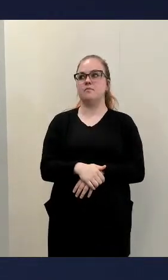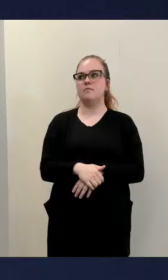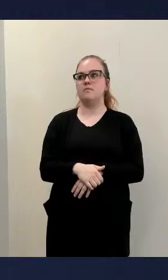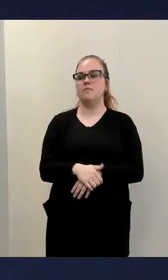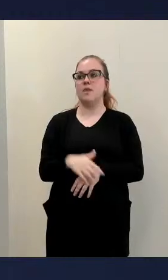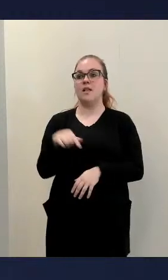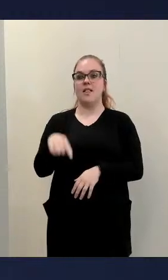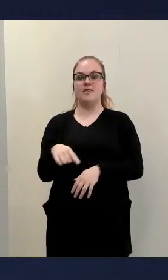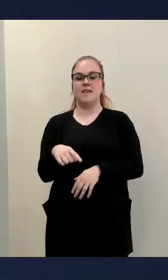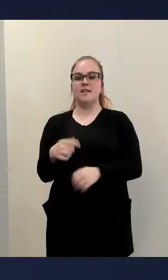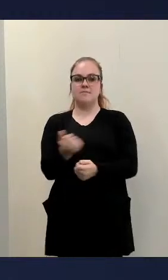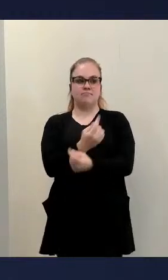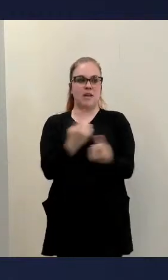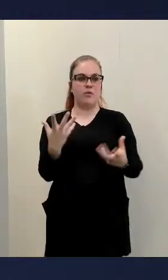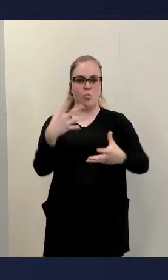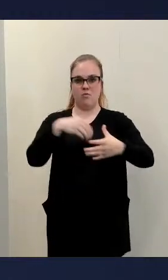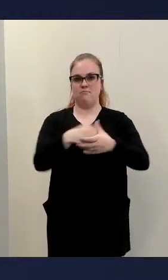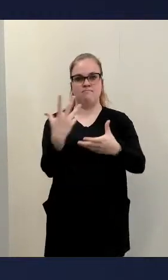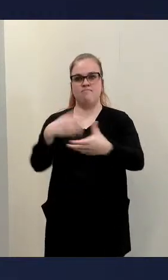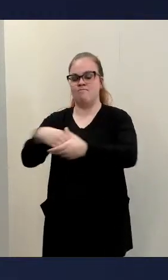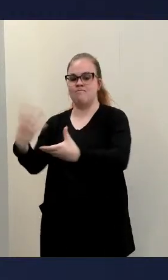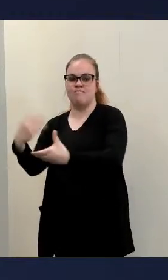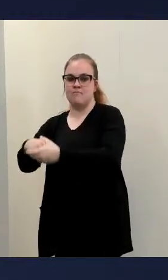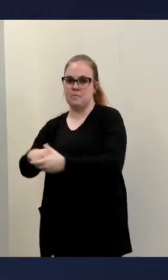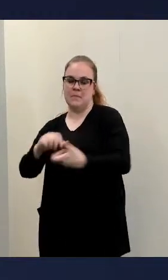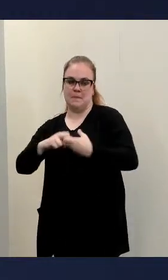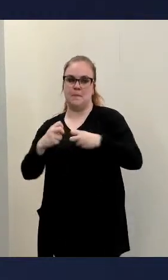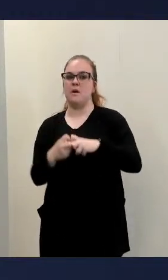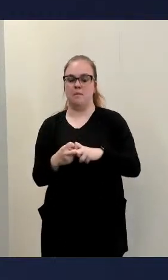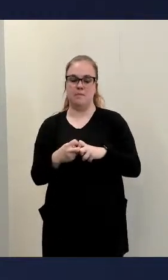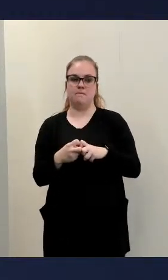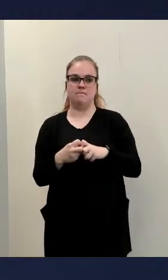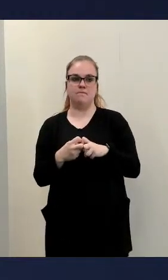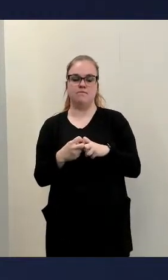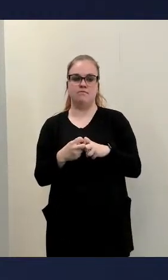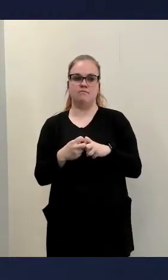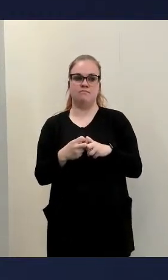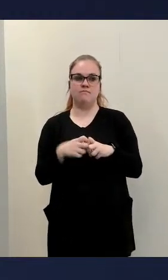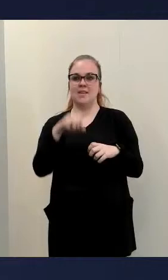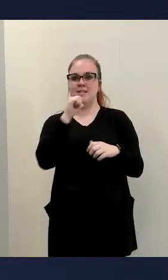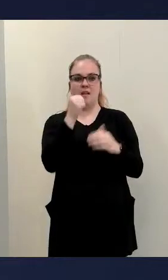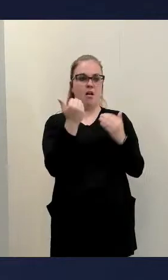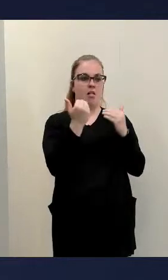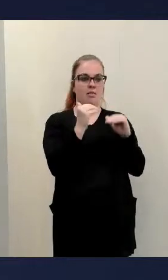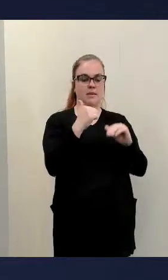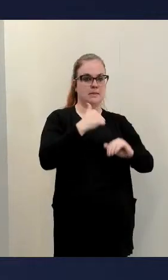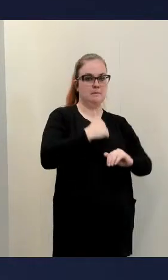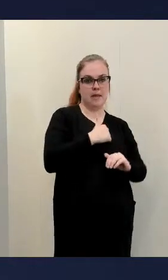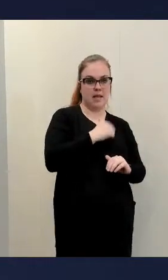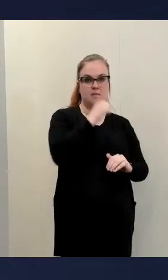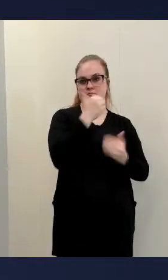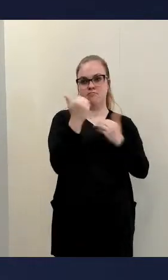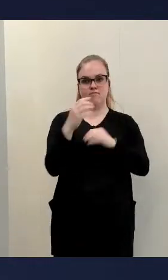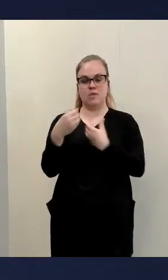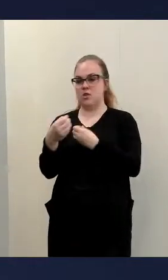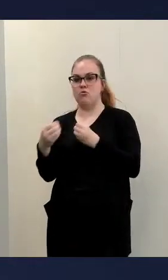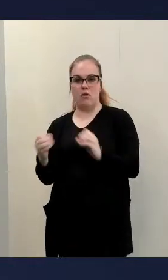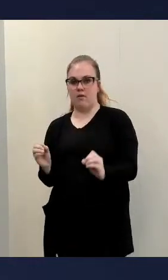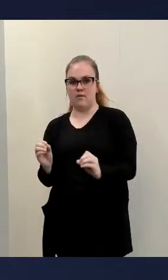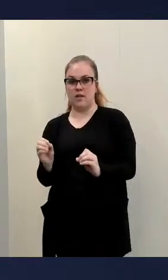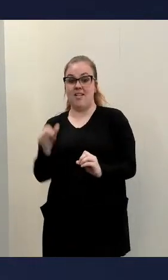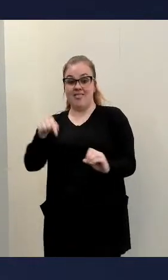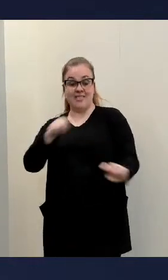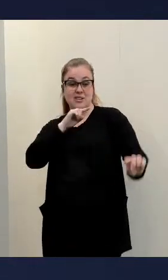a all-hands-on-deck issue. It goes beyond me, it goes beyond our office, and